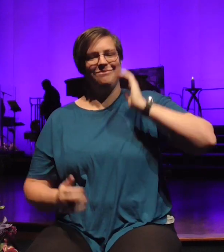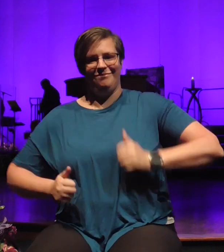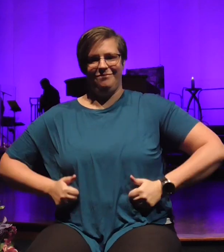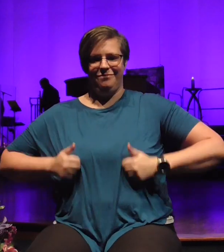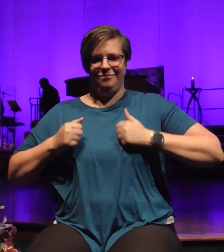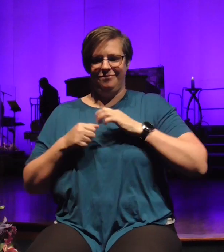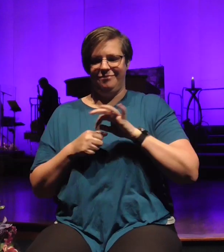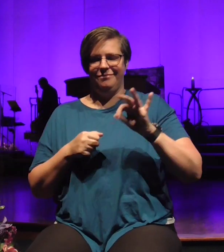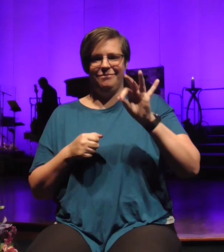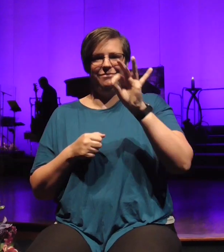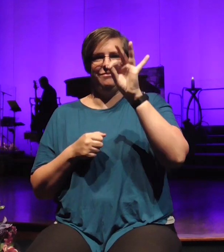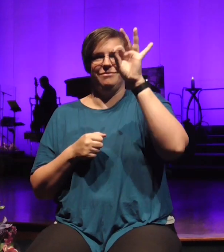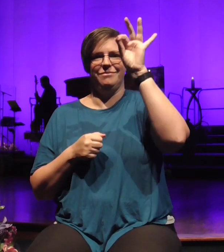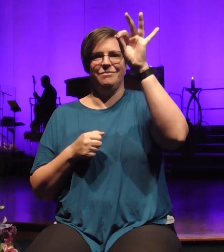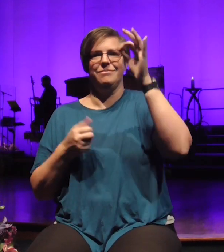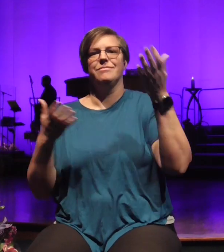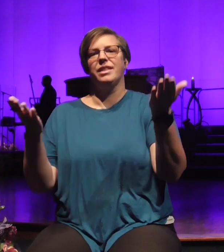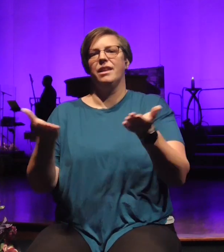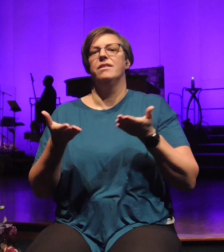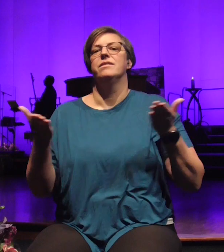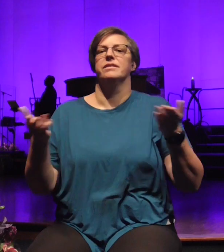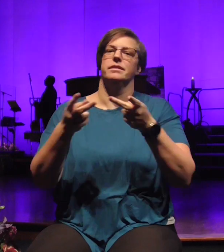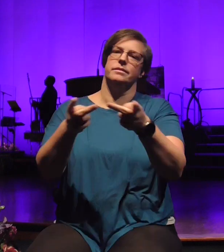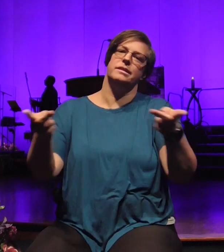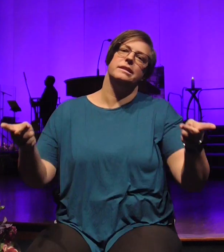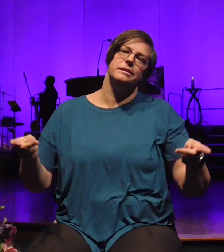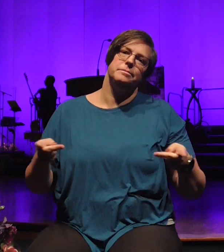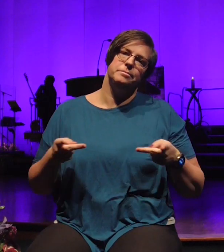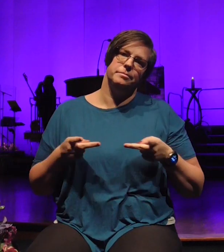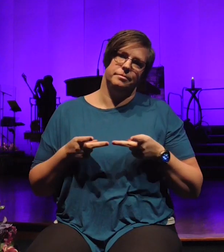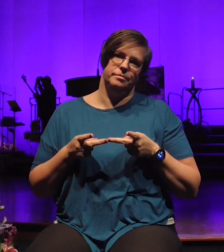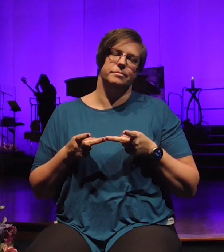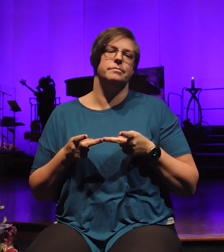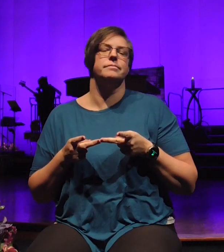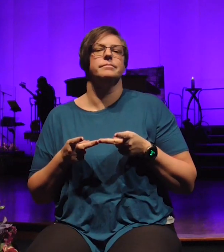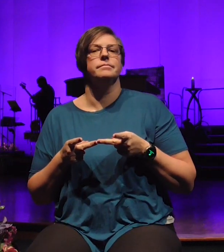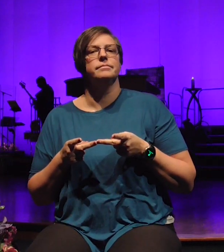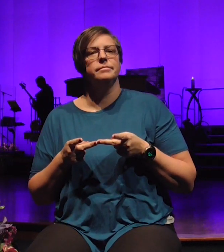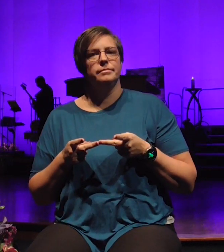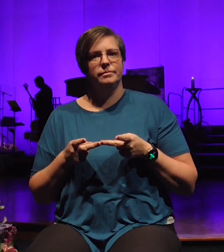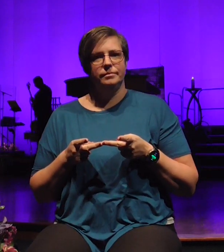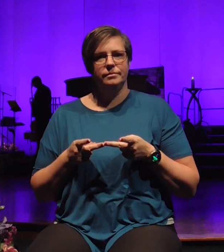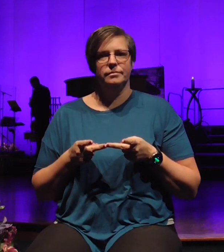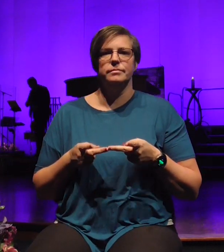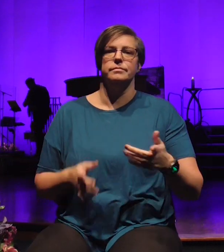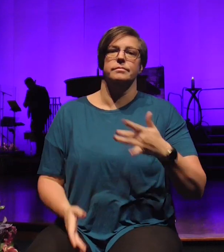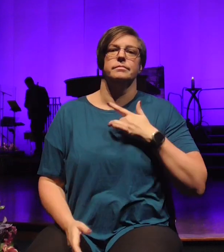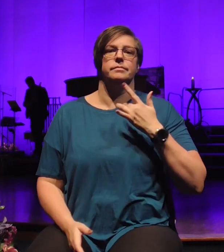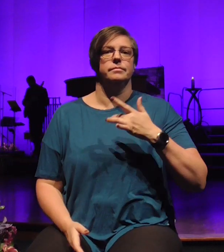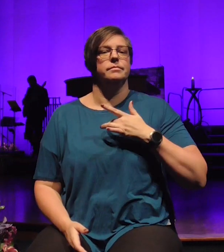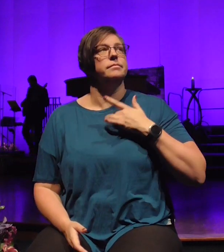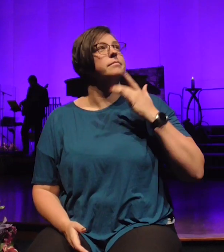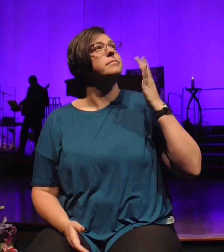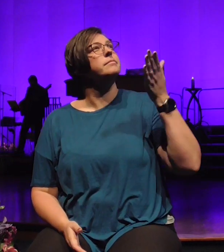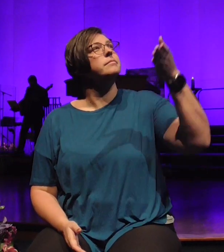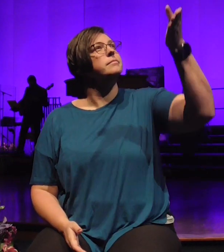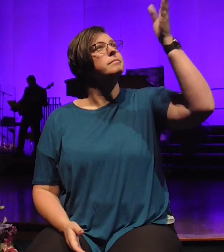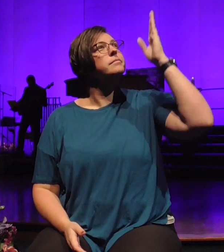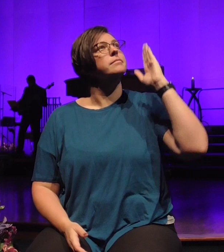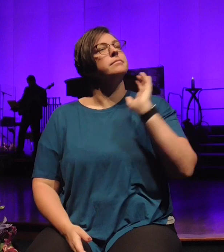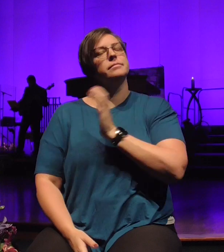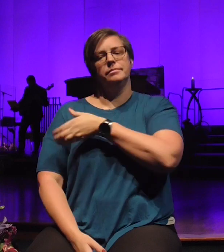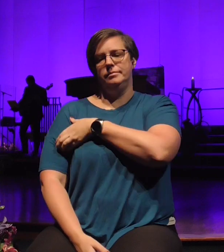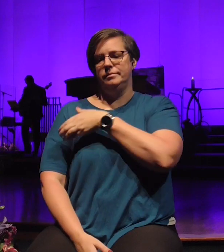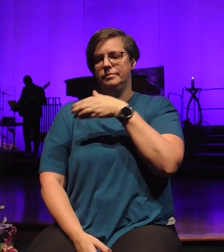Surely the presence of God is in this place. I can feel